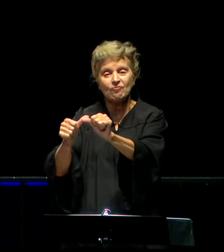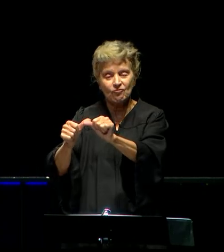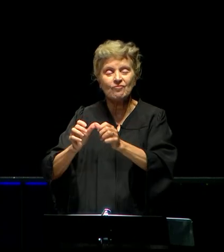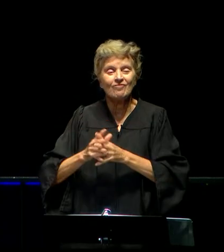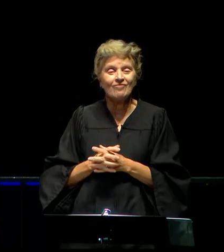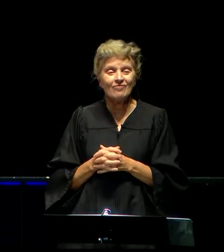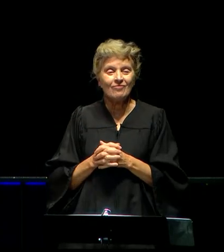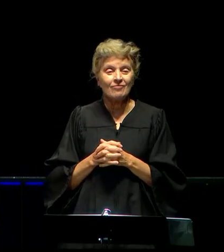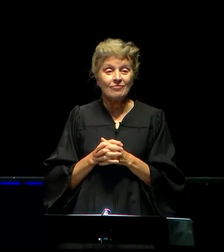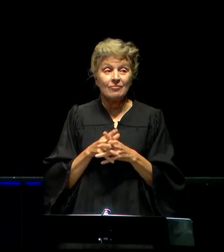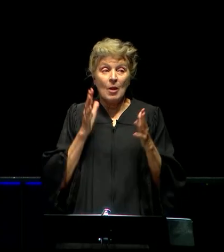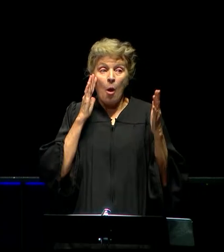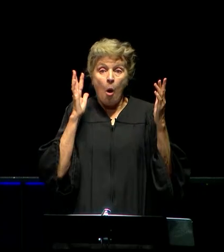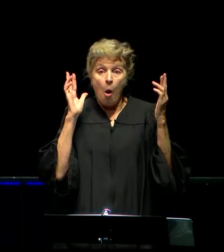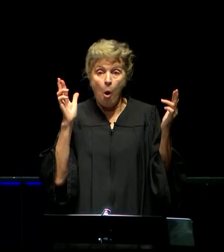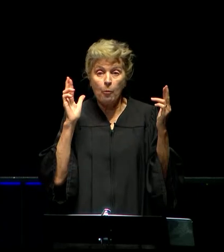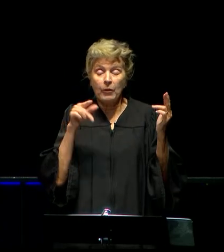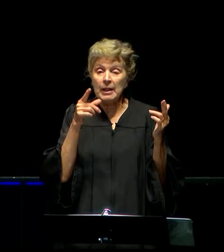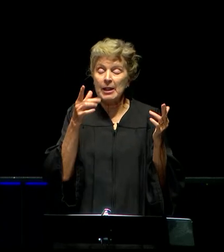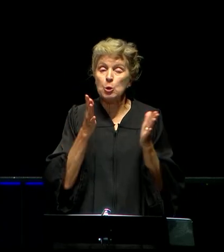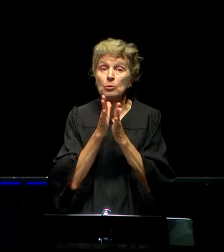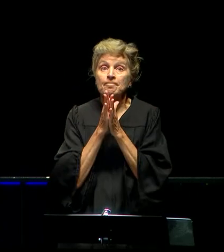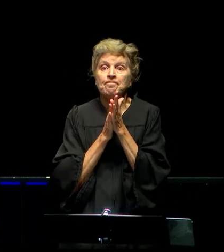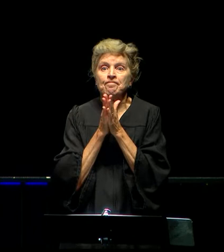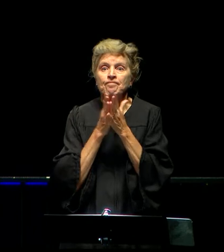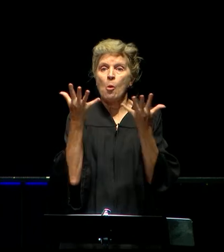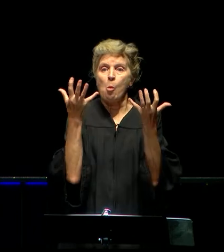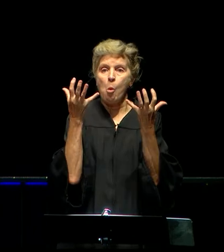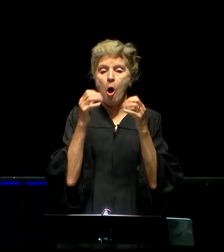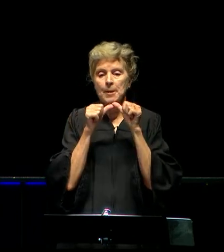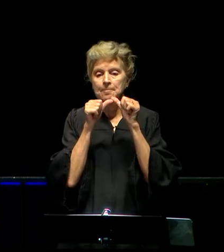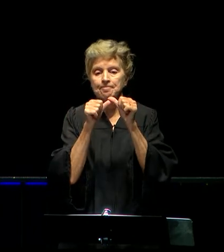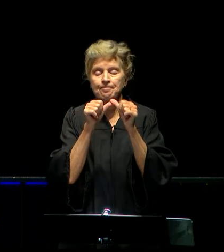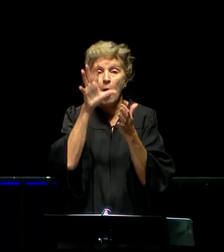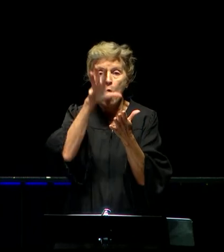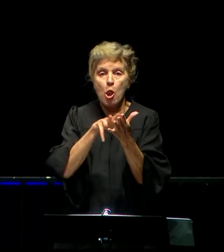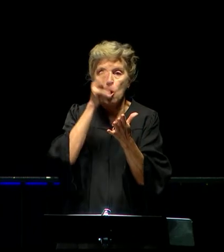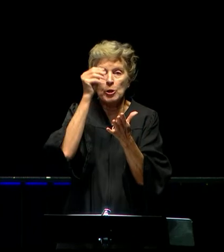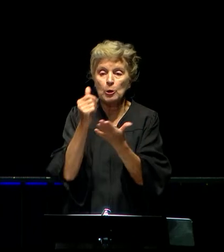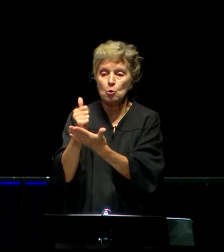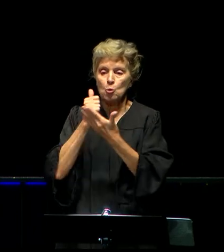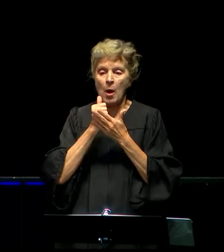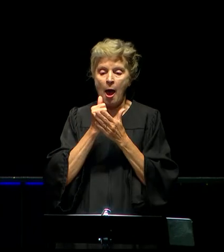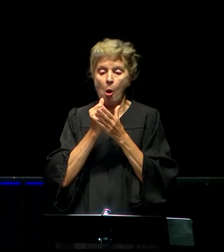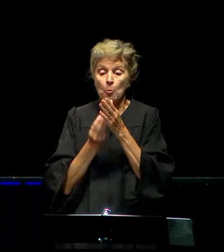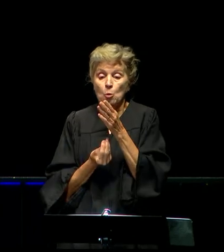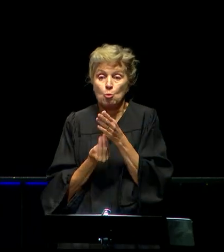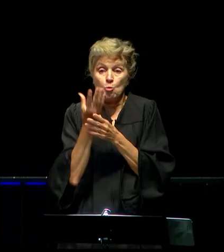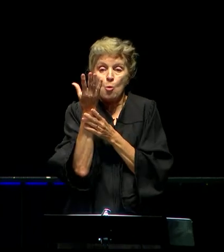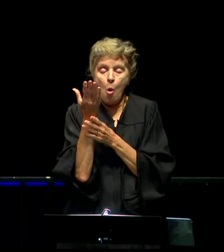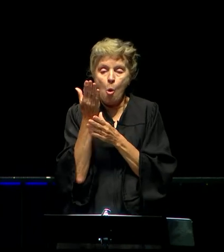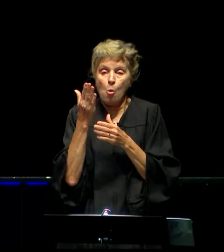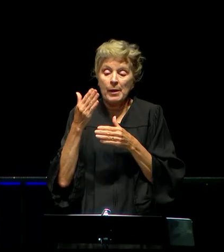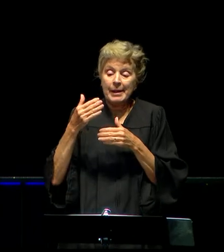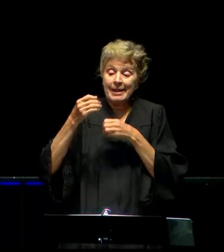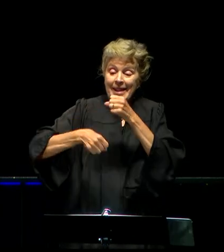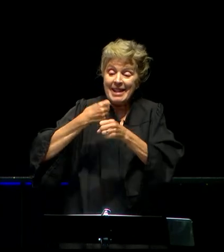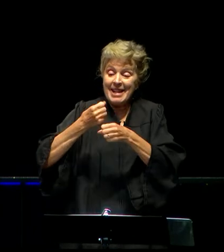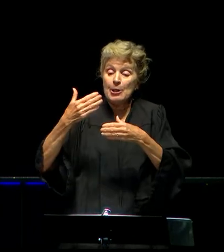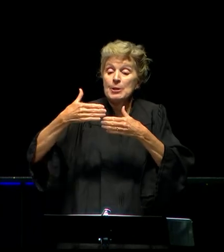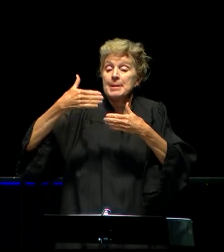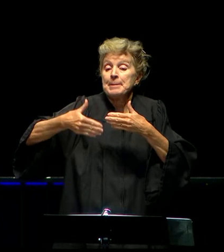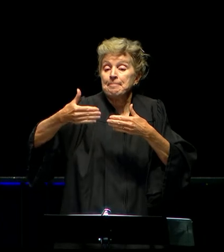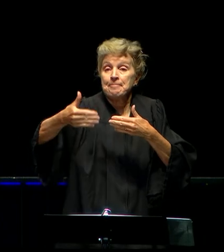hopefully, an appetite for learning to fuel your growth in the years ahead.